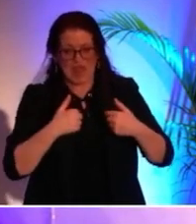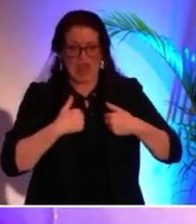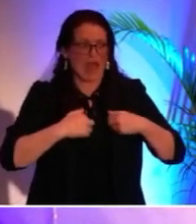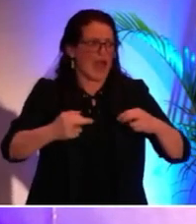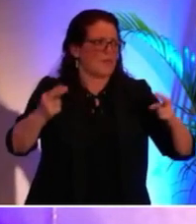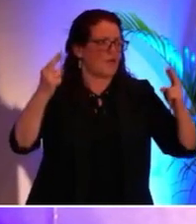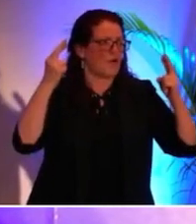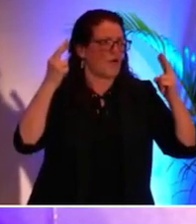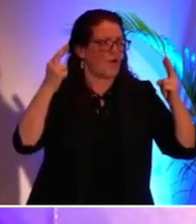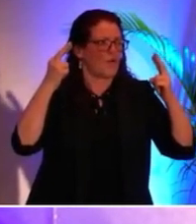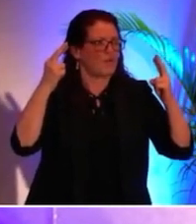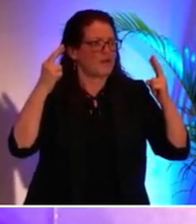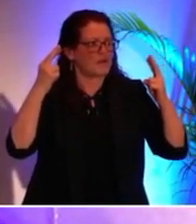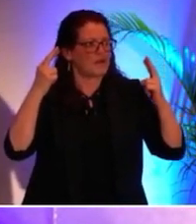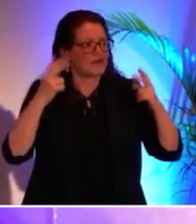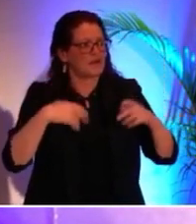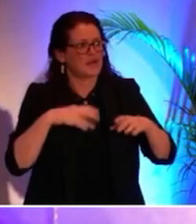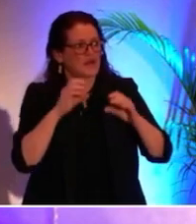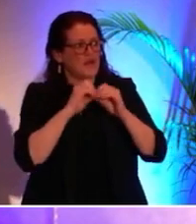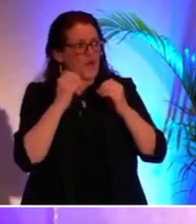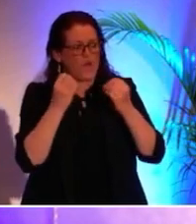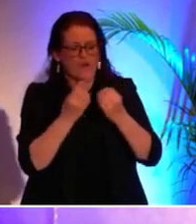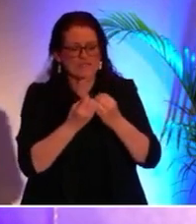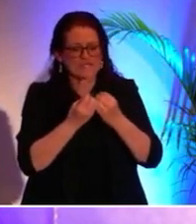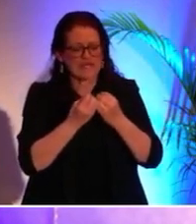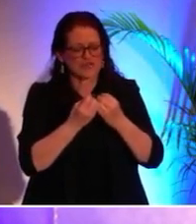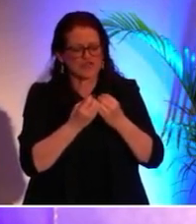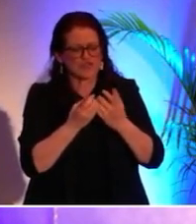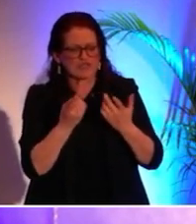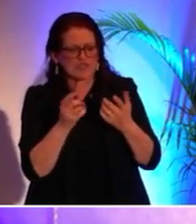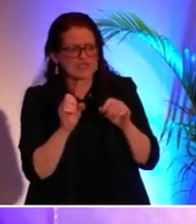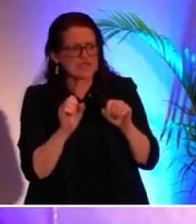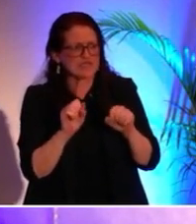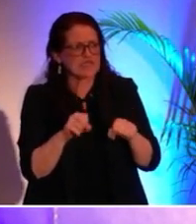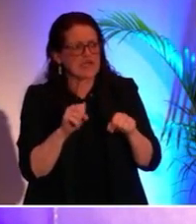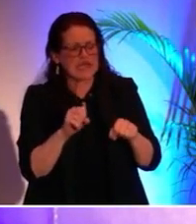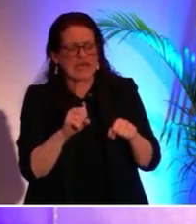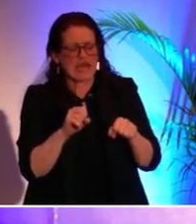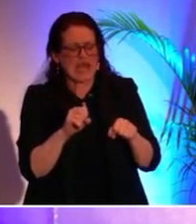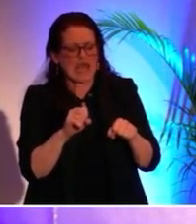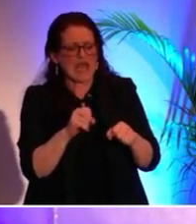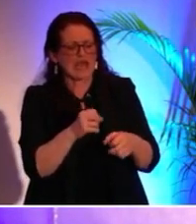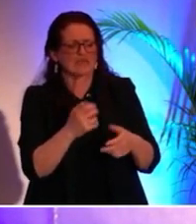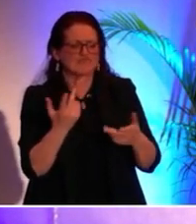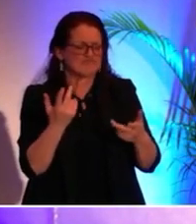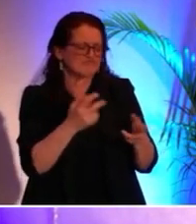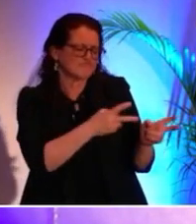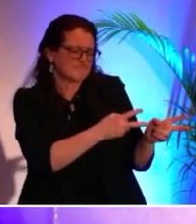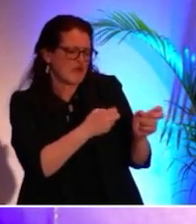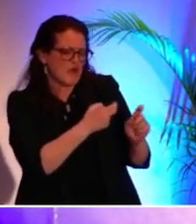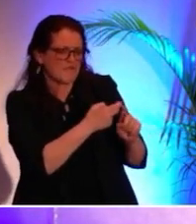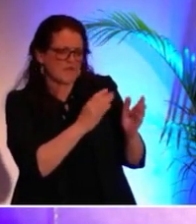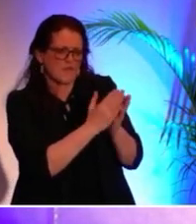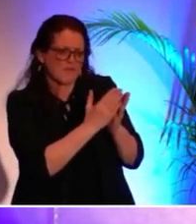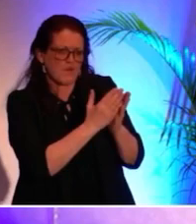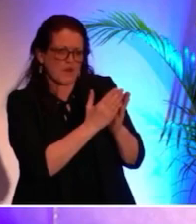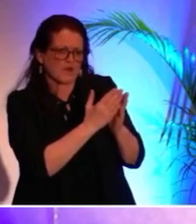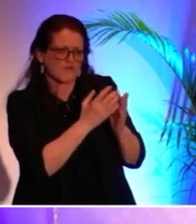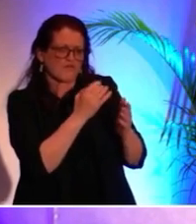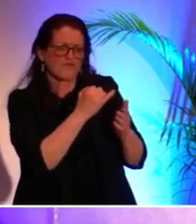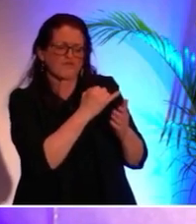hoping that organizations could take a page out of the book for the Artists at Work